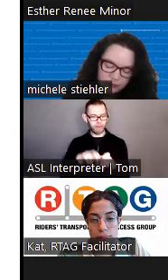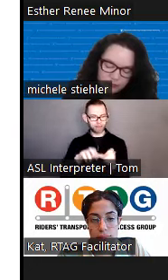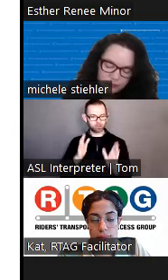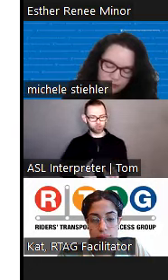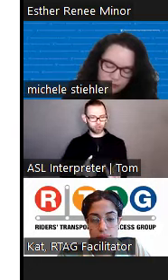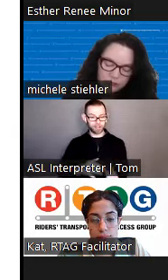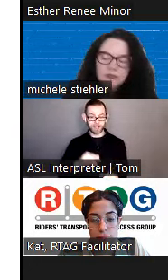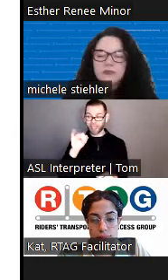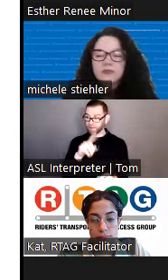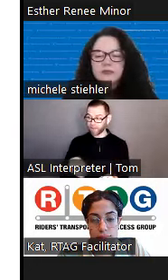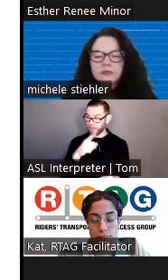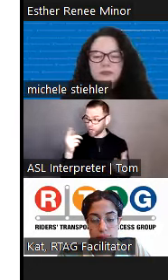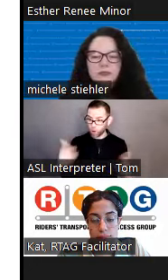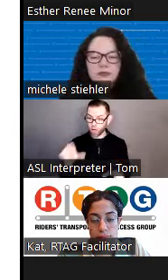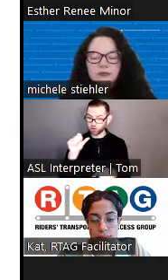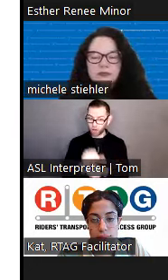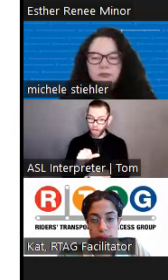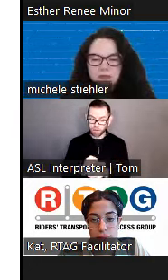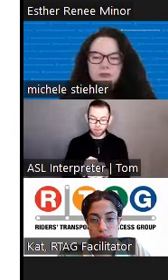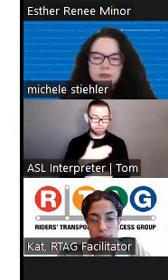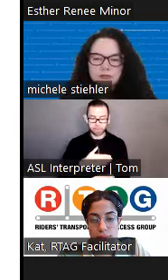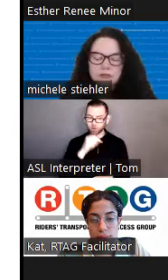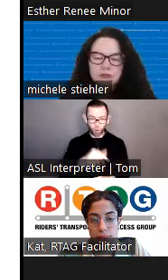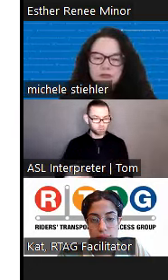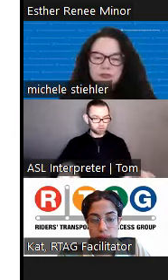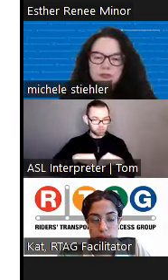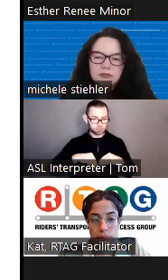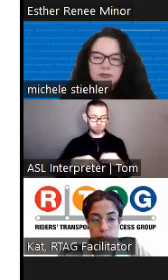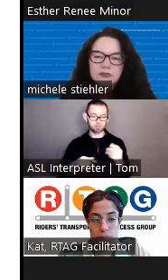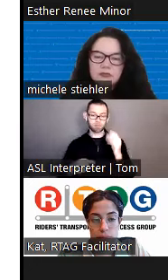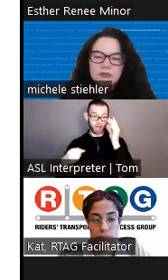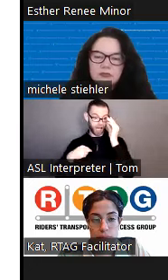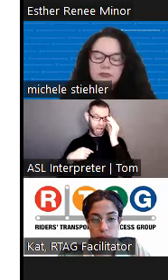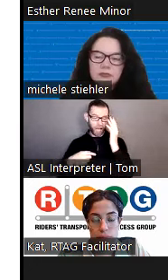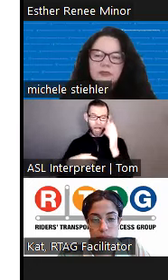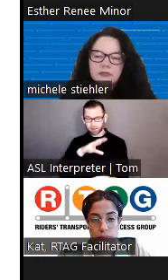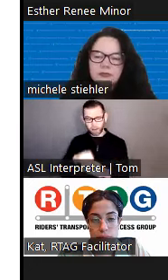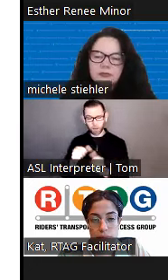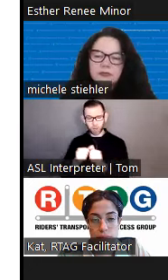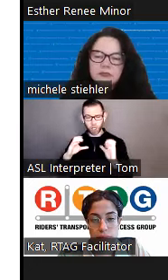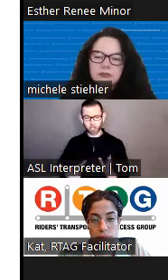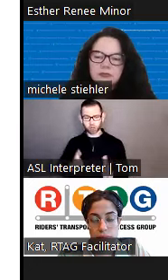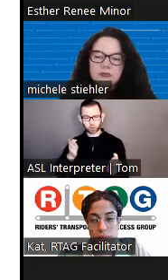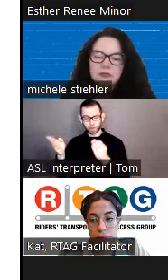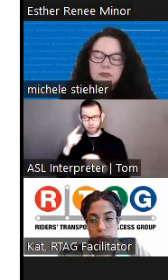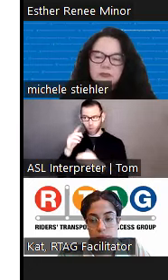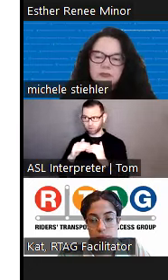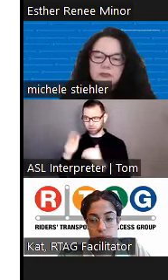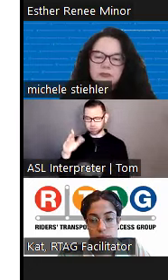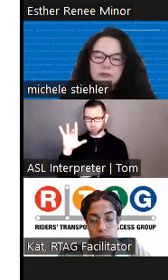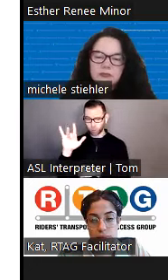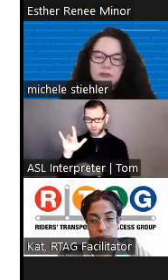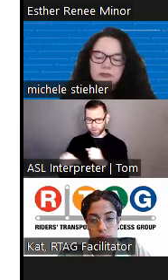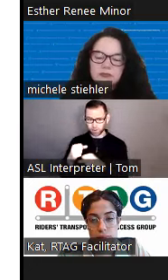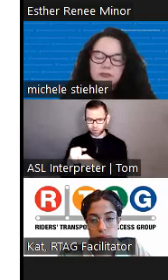the job, don't sign up for it. I was in customer service for over 25 years, and I was